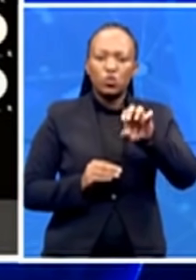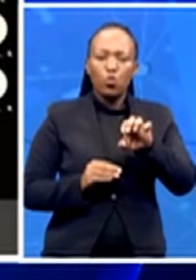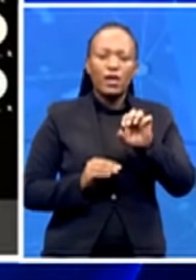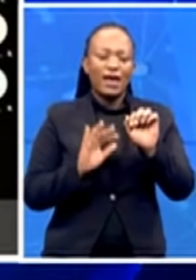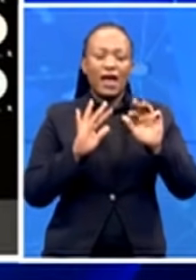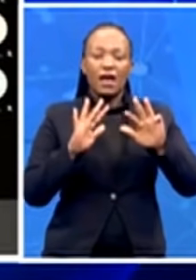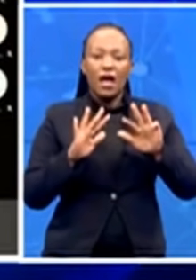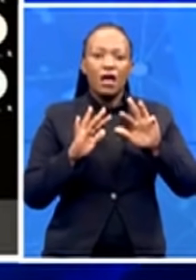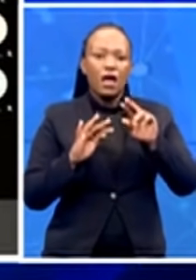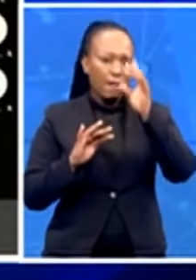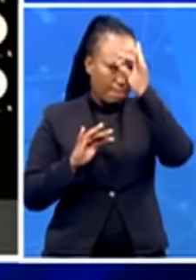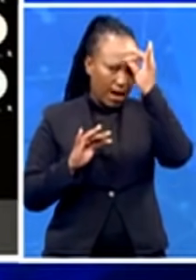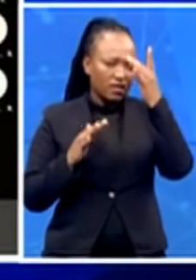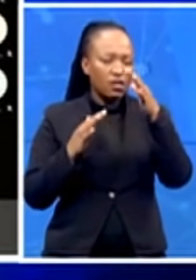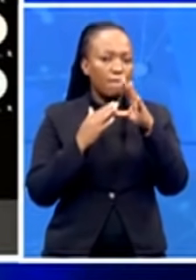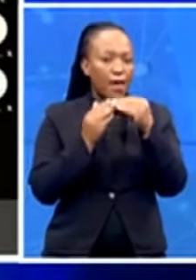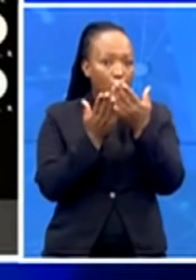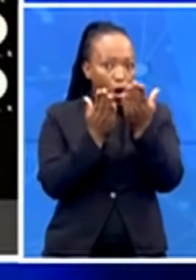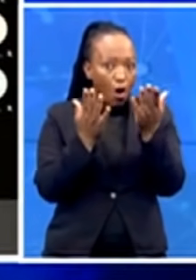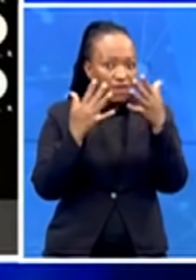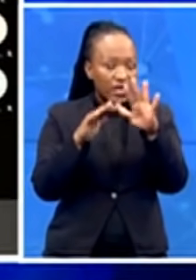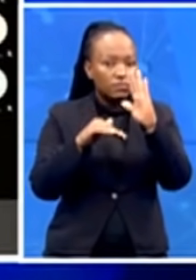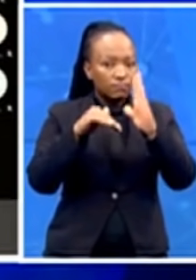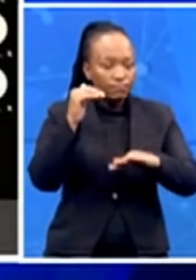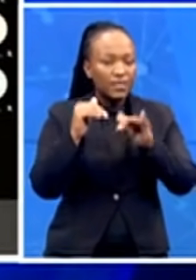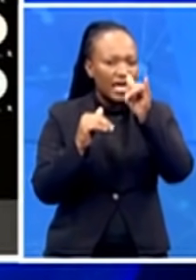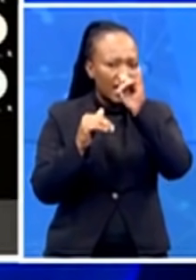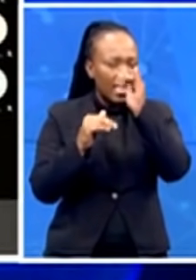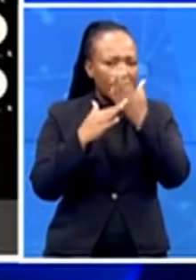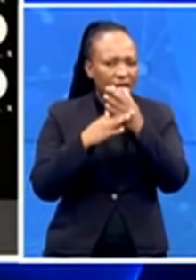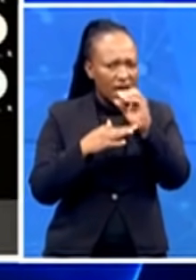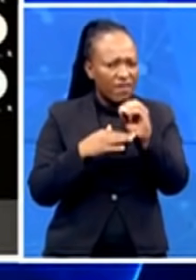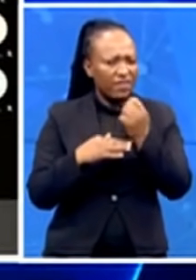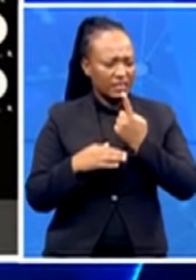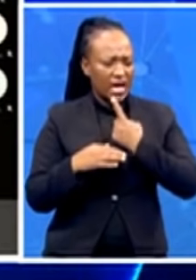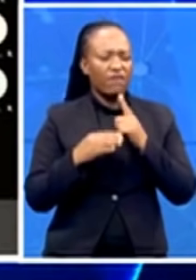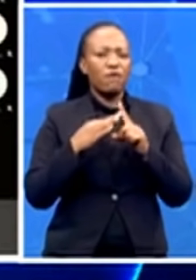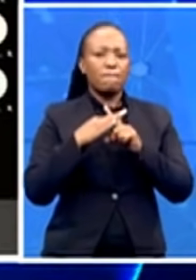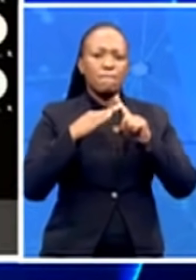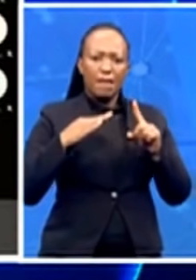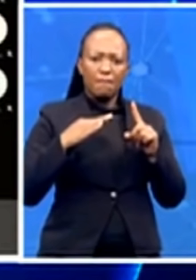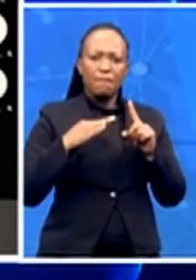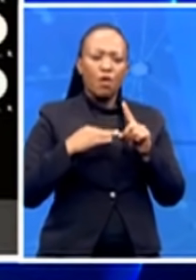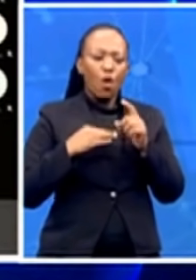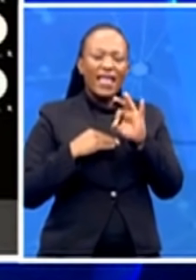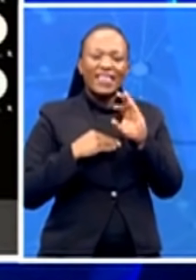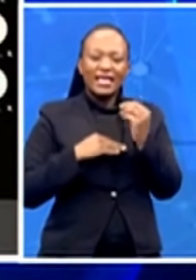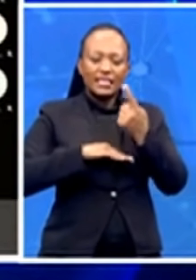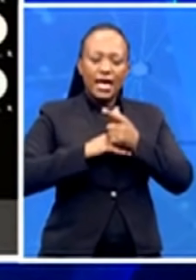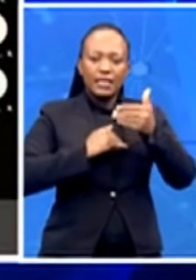with corruption or other serious crimes must step aside within 30 days, failing which they would be suspended in terms of